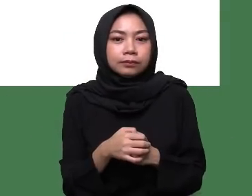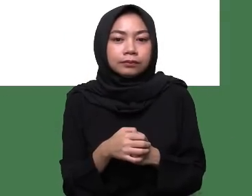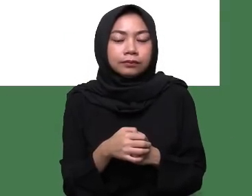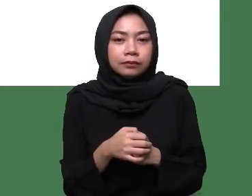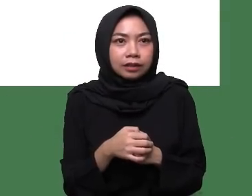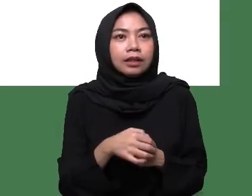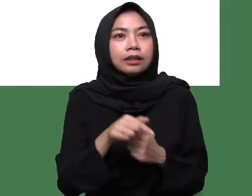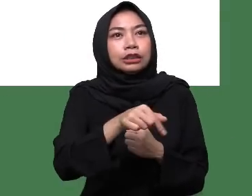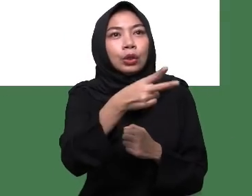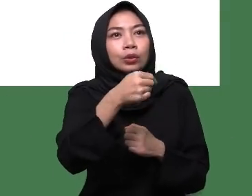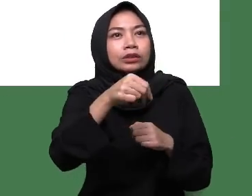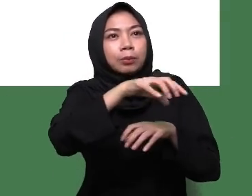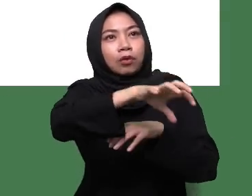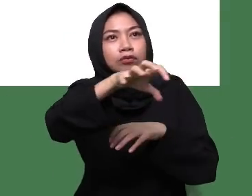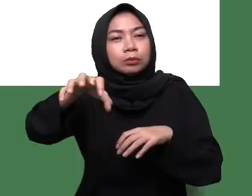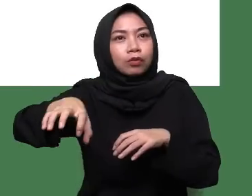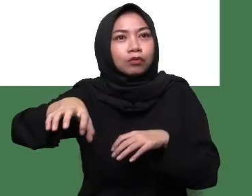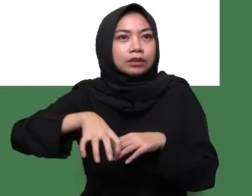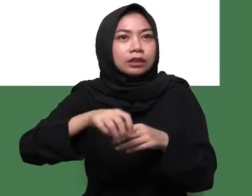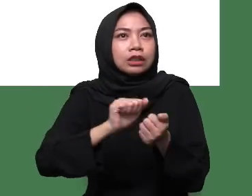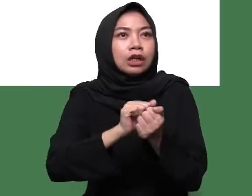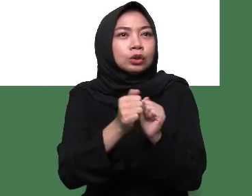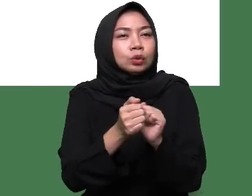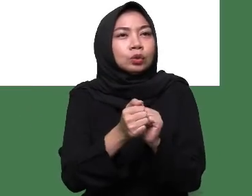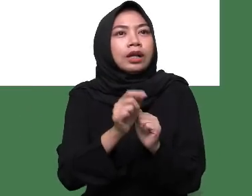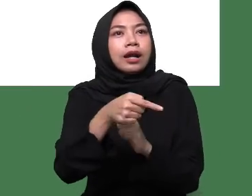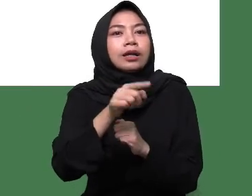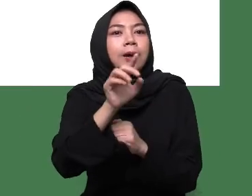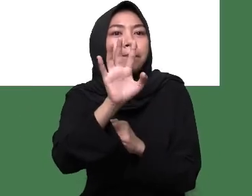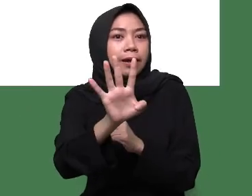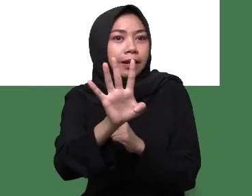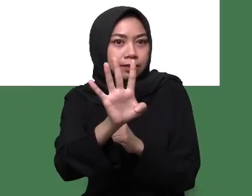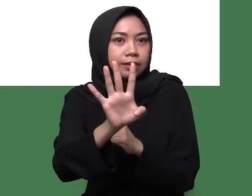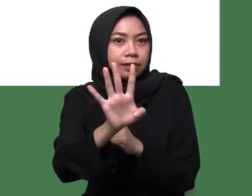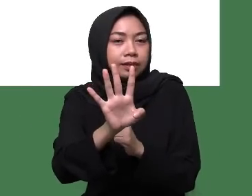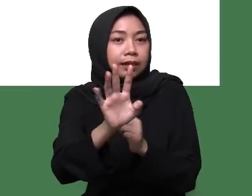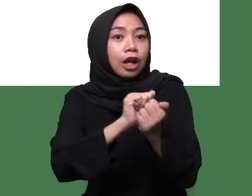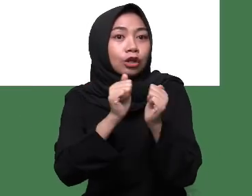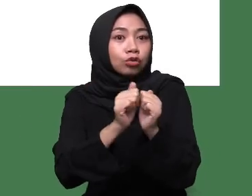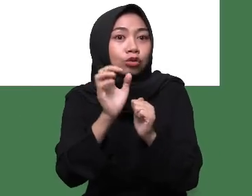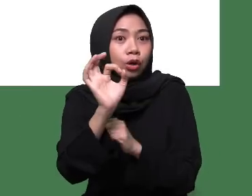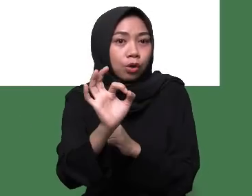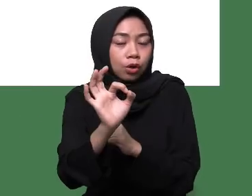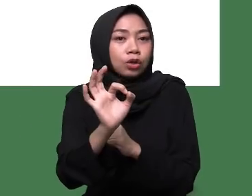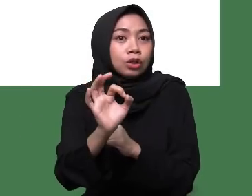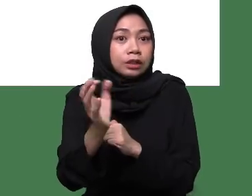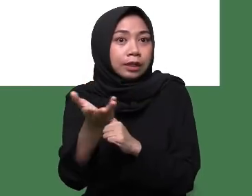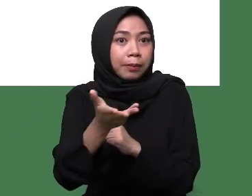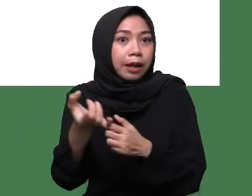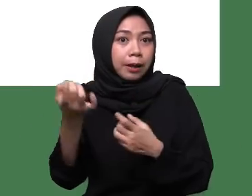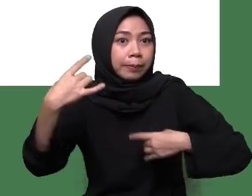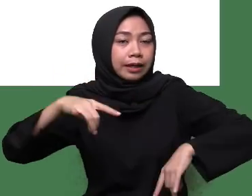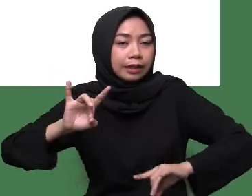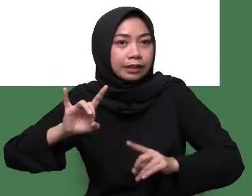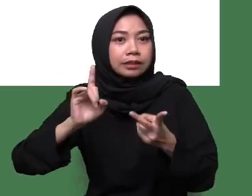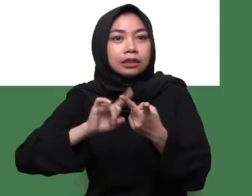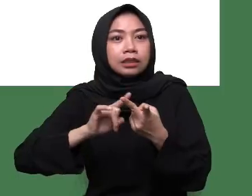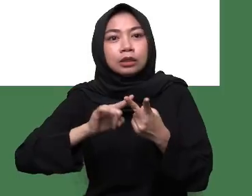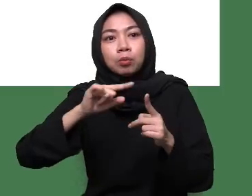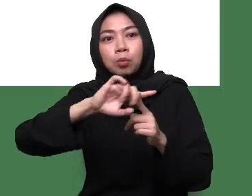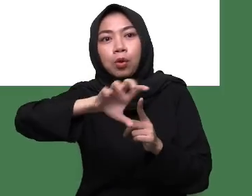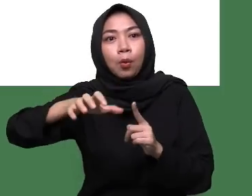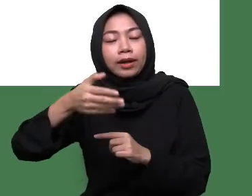Indonesia. First, there are 4 provinces with 0 reported cases, namely Bali, Kepulauan